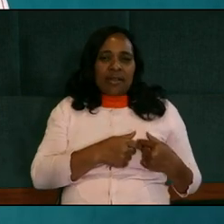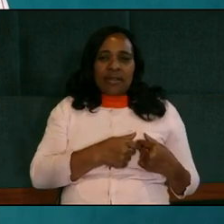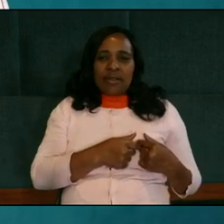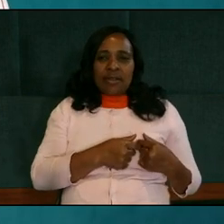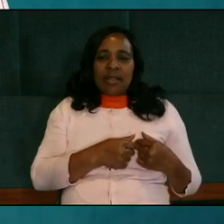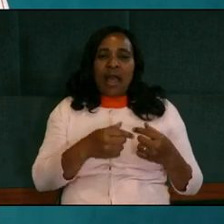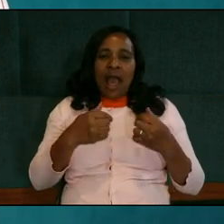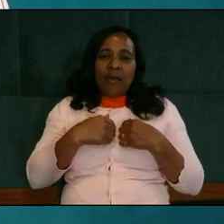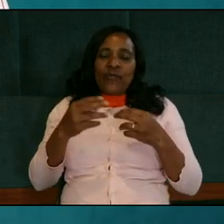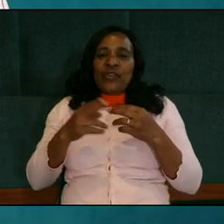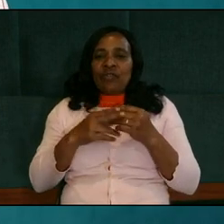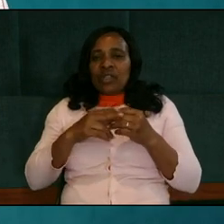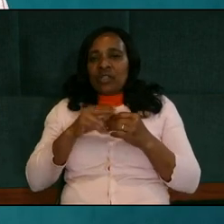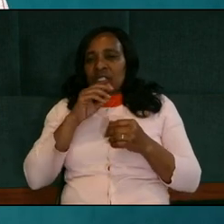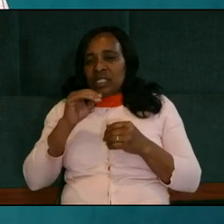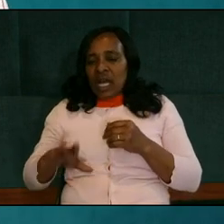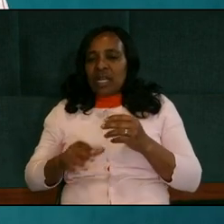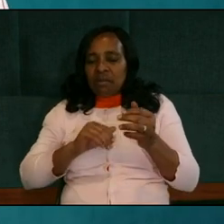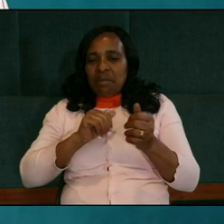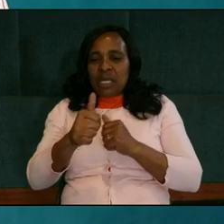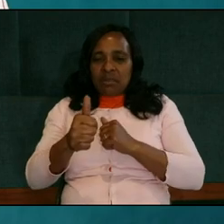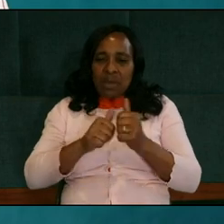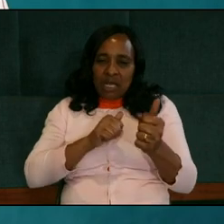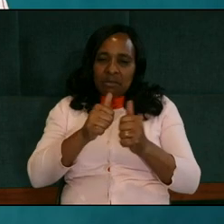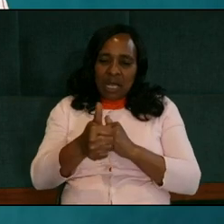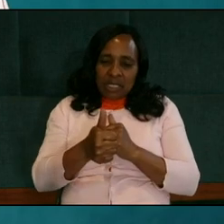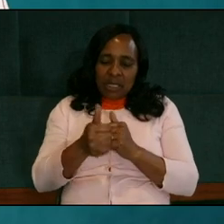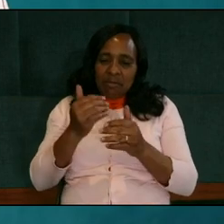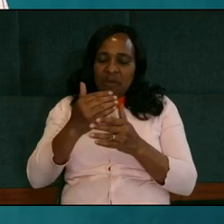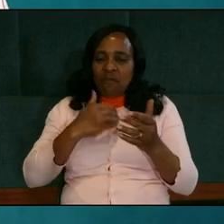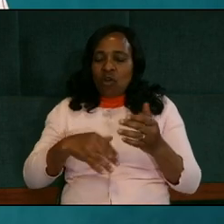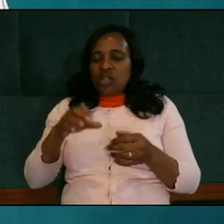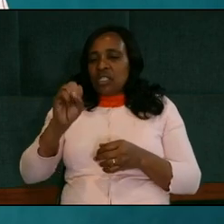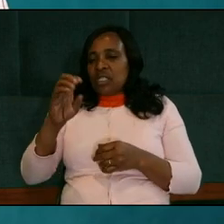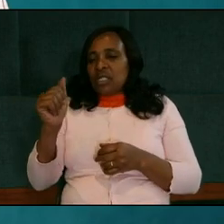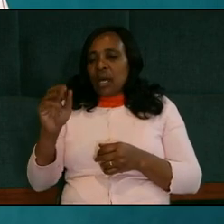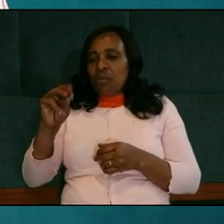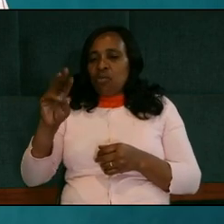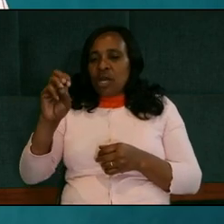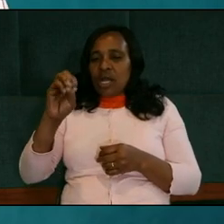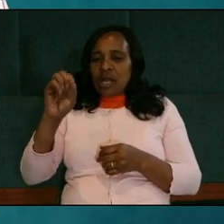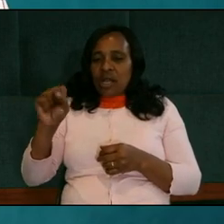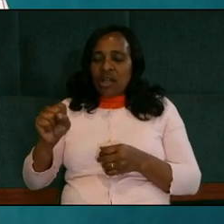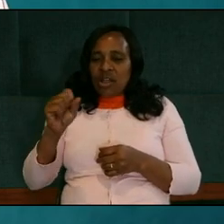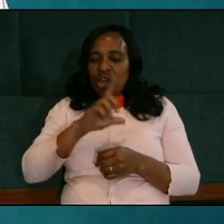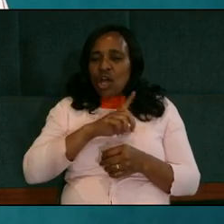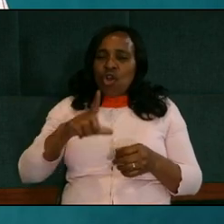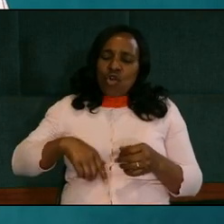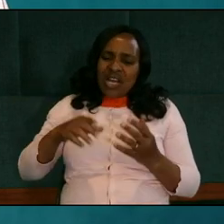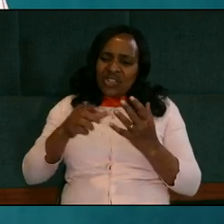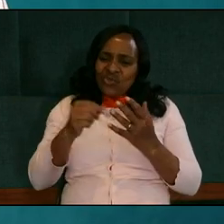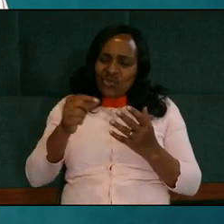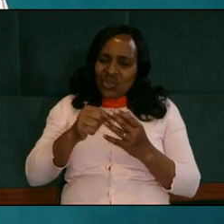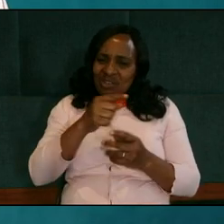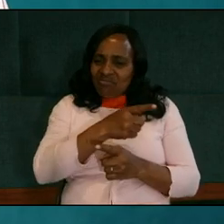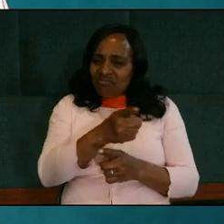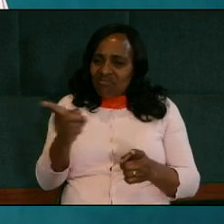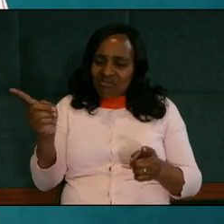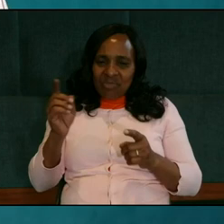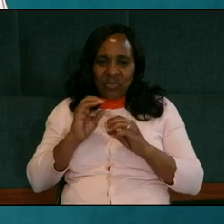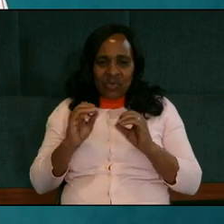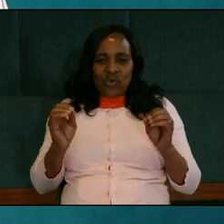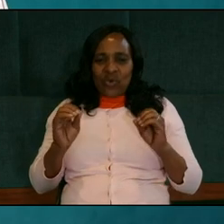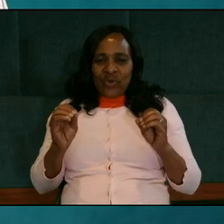7 of his sons pass before Samuel, but Samuel said to him, "The Lord has not chosen these." So he asked